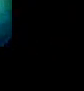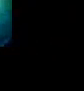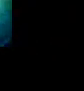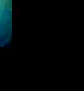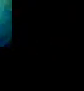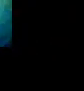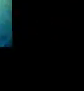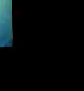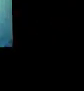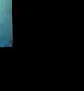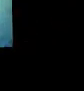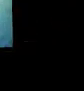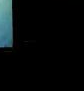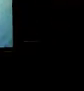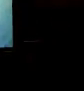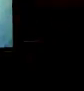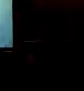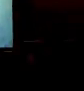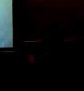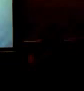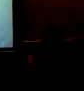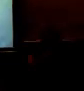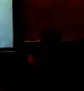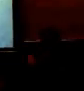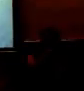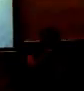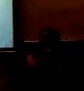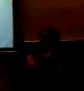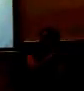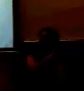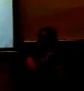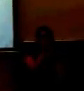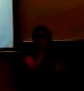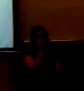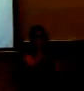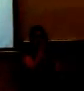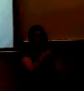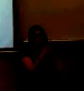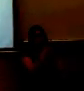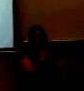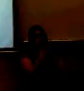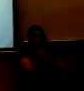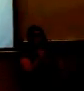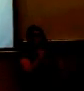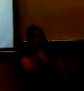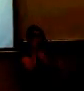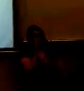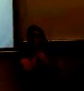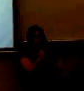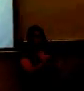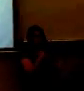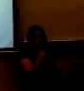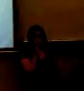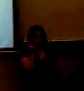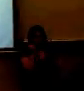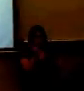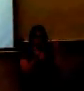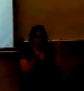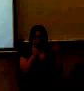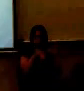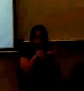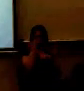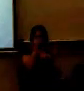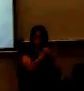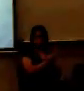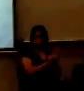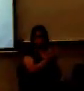We'll just go through them. The chrysophytes, they're interesting because they're partially one of the reasons that you wonder about the idea